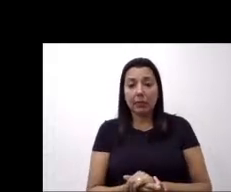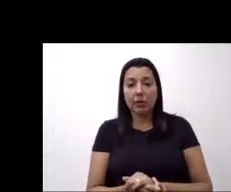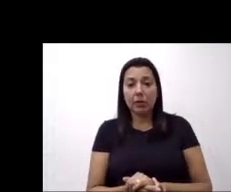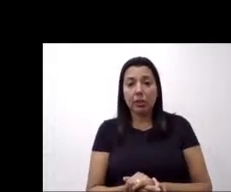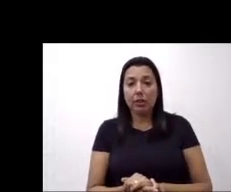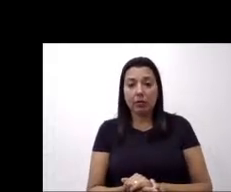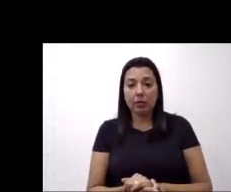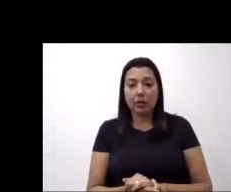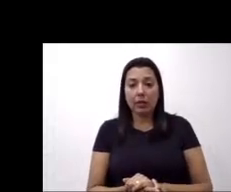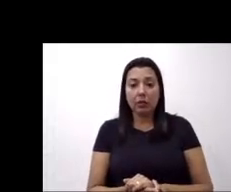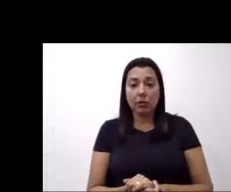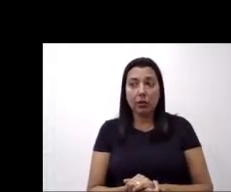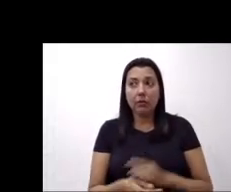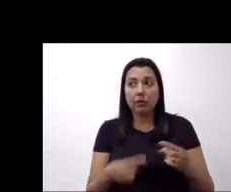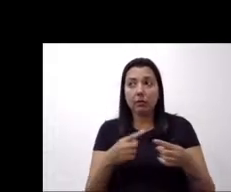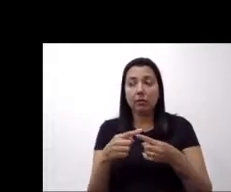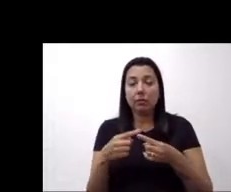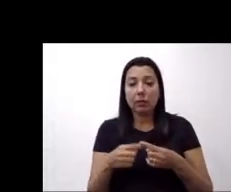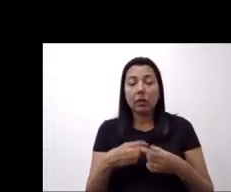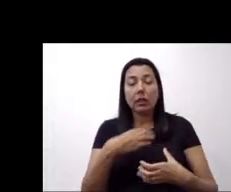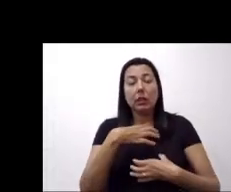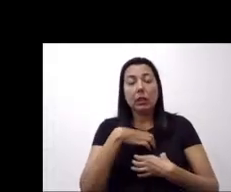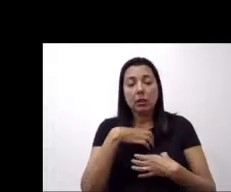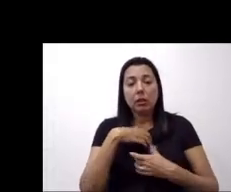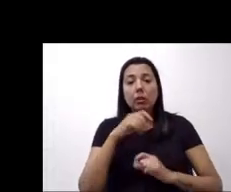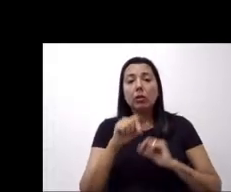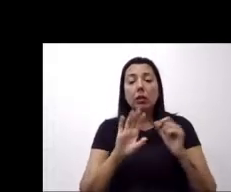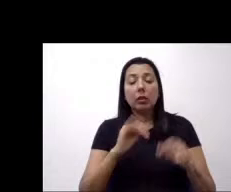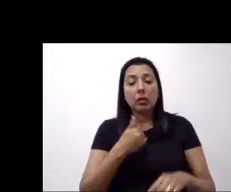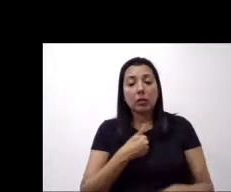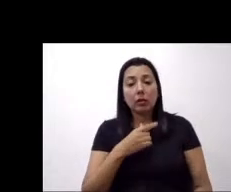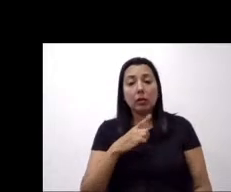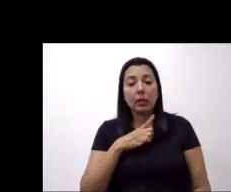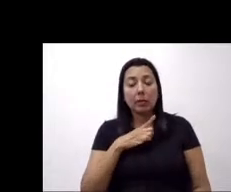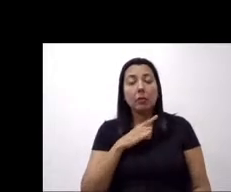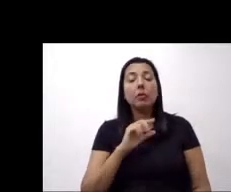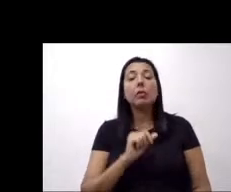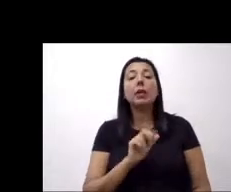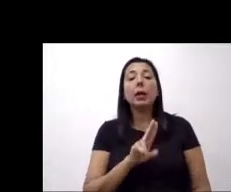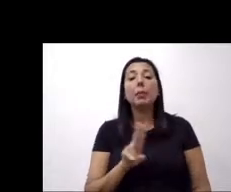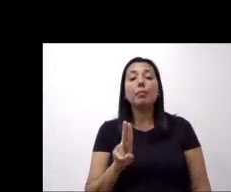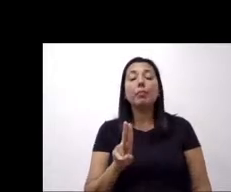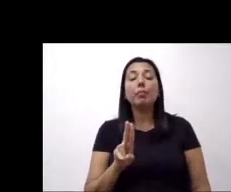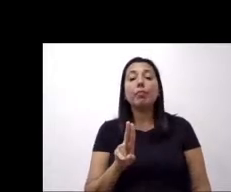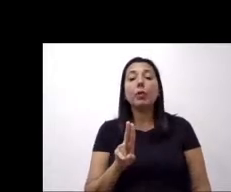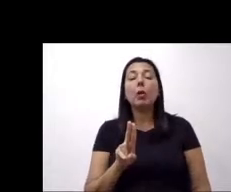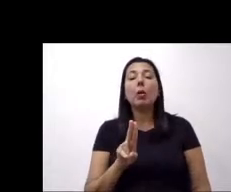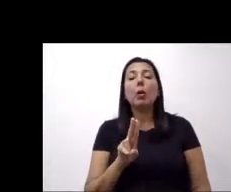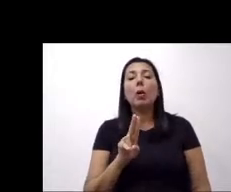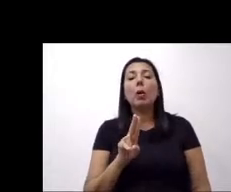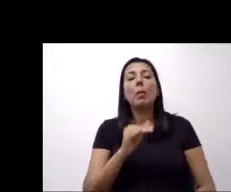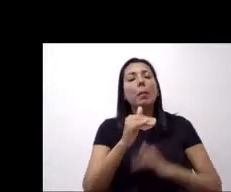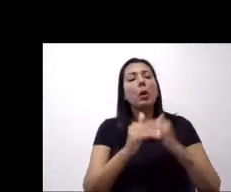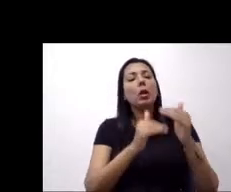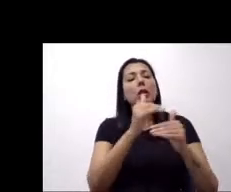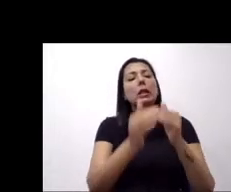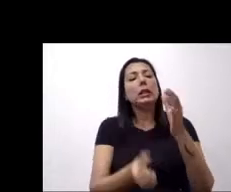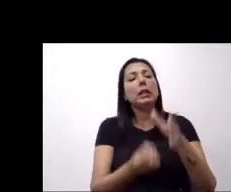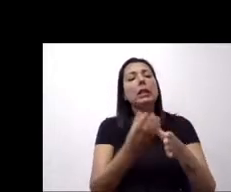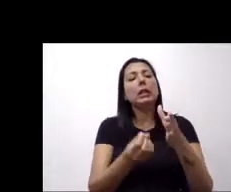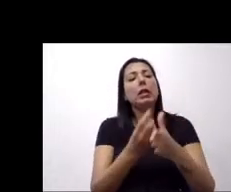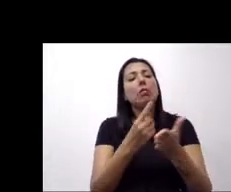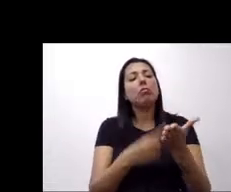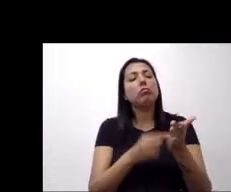the sense that we have what we call an agenda setting process where a problem arrives because there is a big